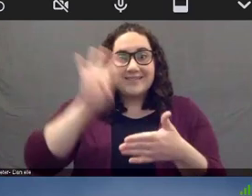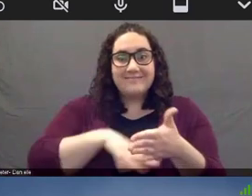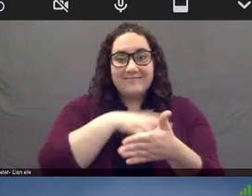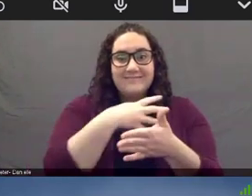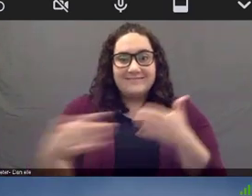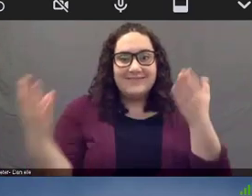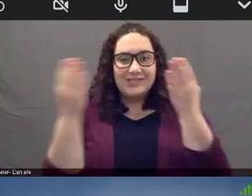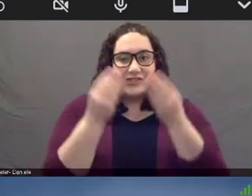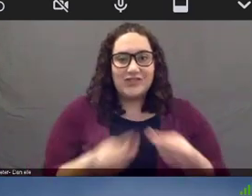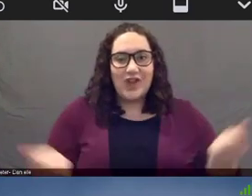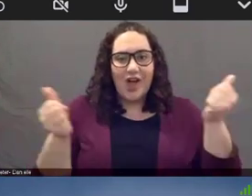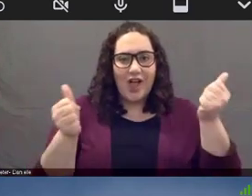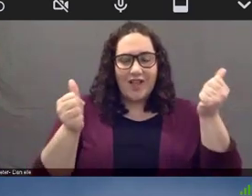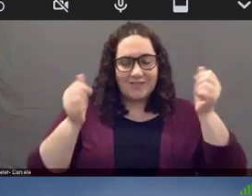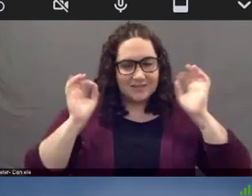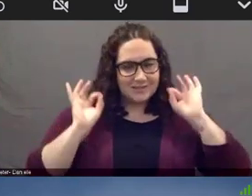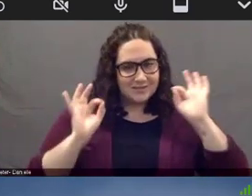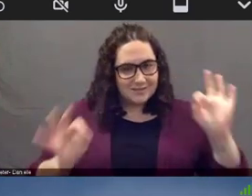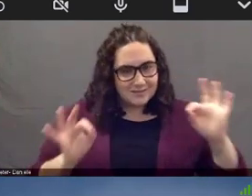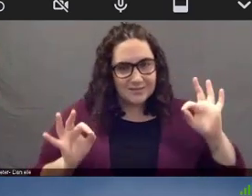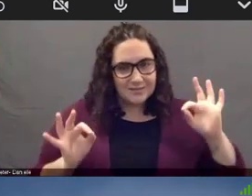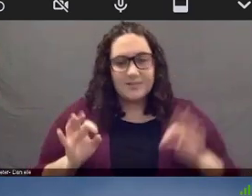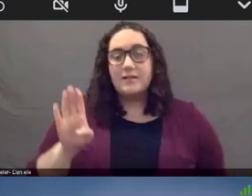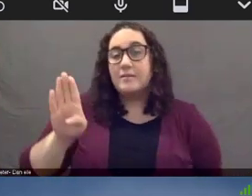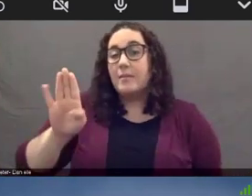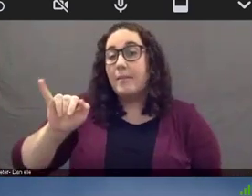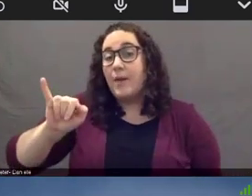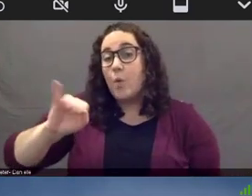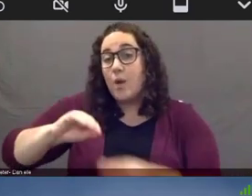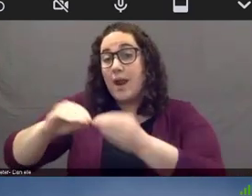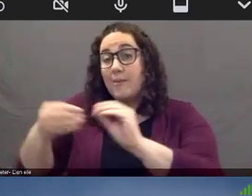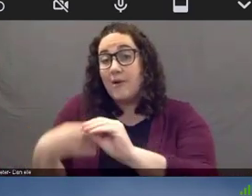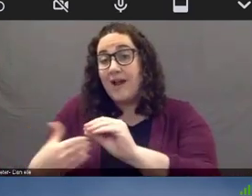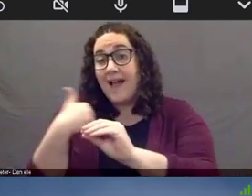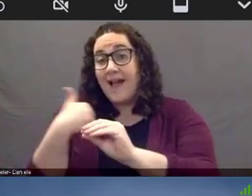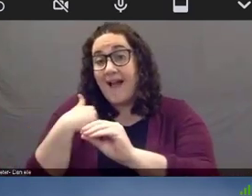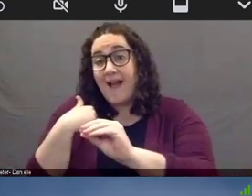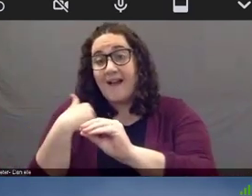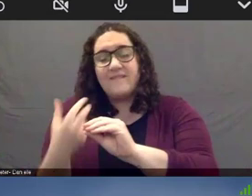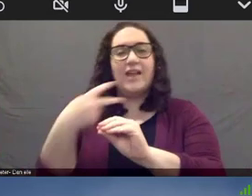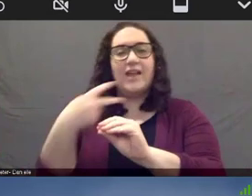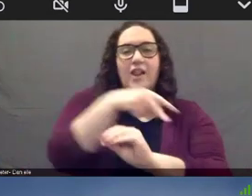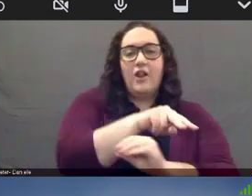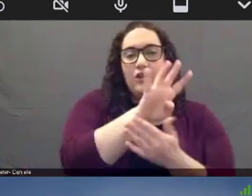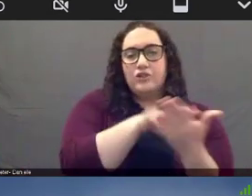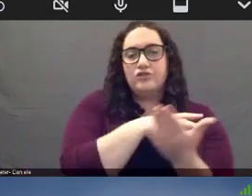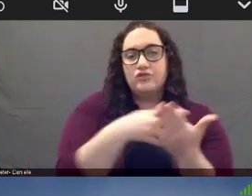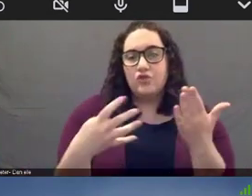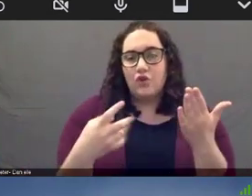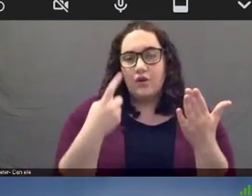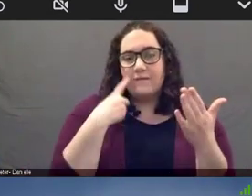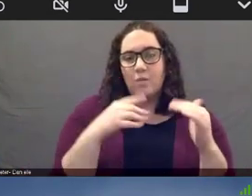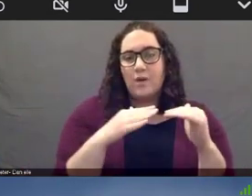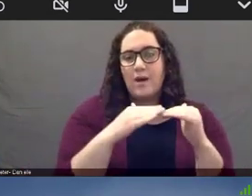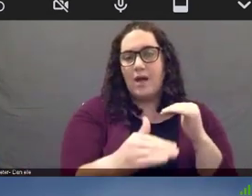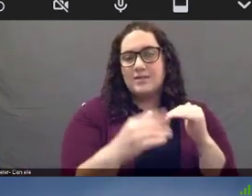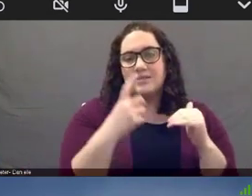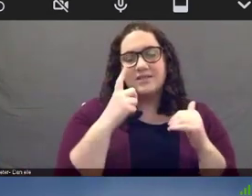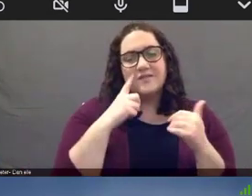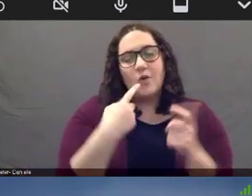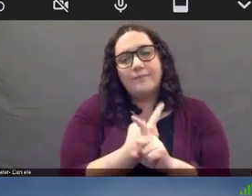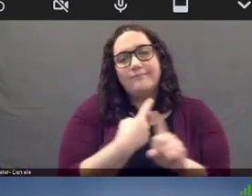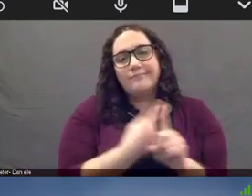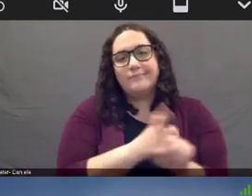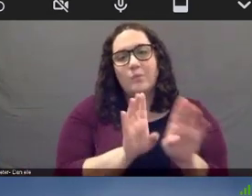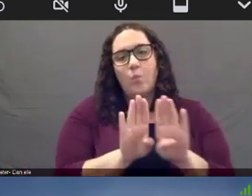so we can look up what the different constants are. So the constants in this equation for a plane wall are C1 and